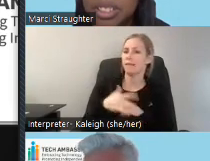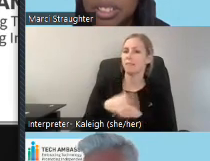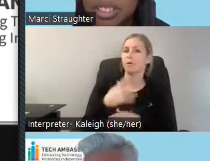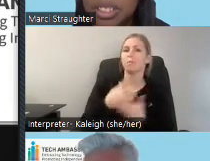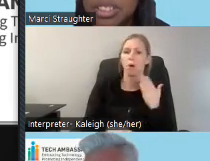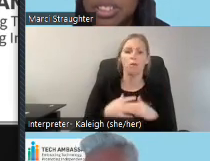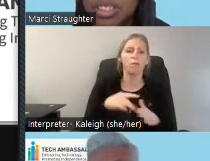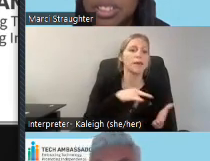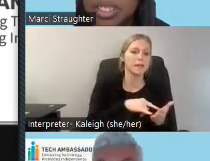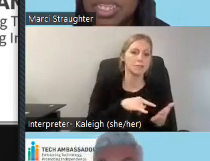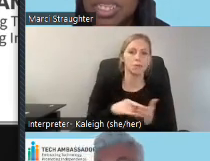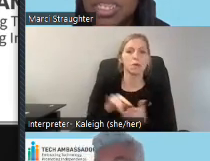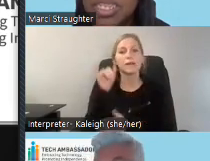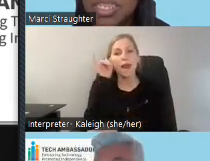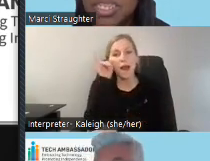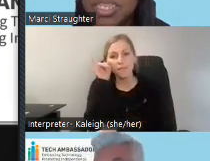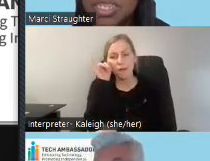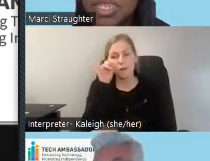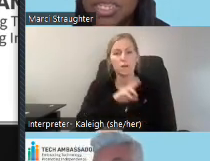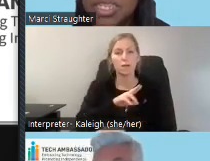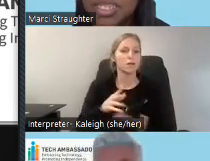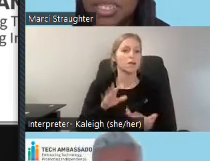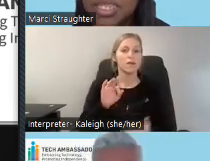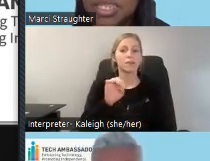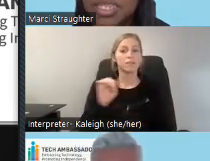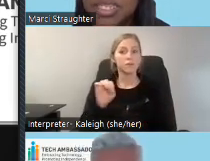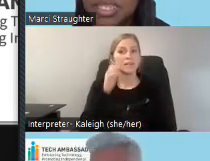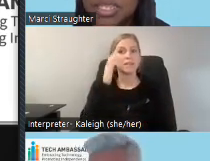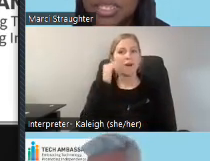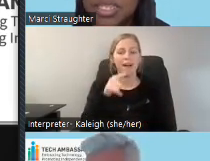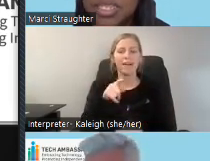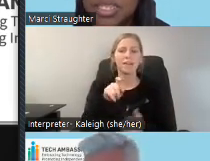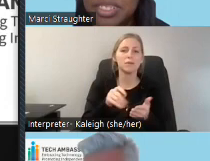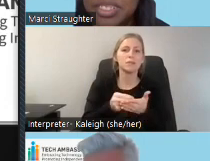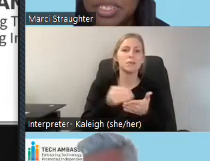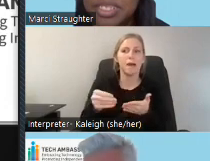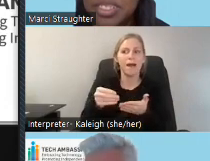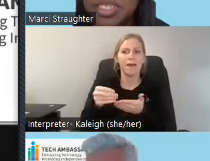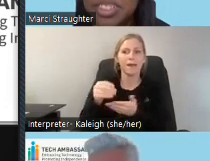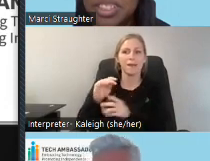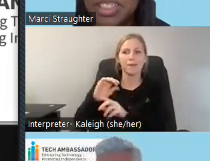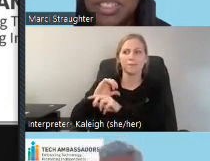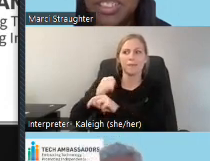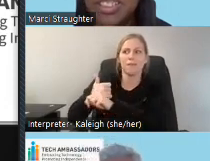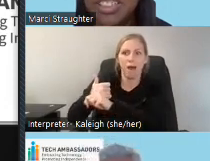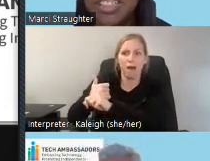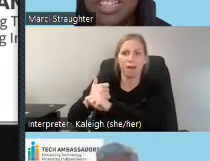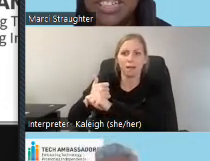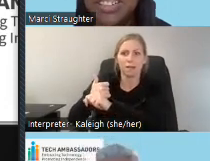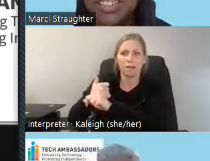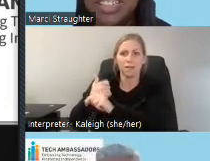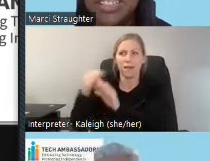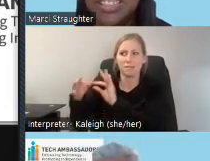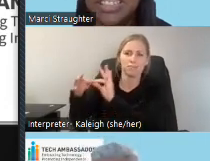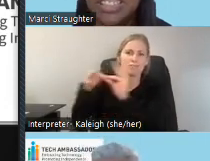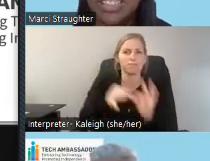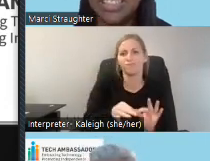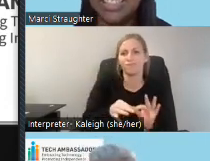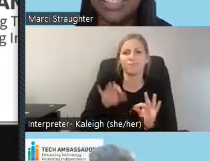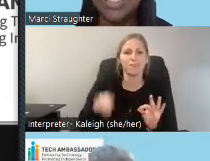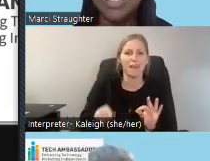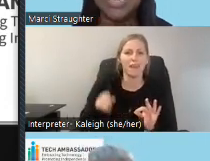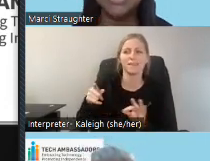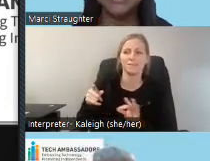Android and iPhone. And of course, those are free because you have to buy the door lock that comes along with them. Yeah. All right, go ahead,